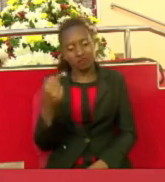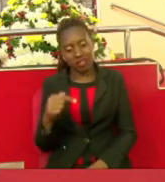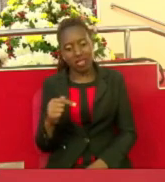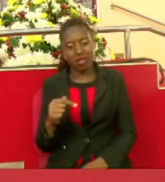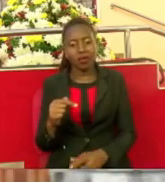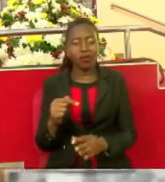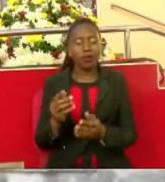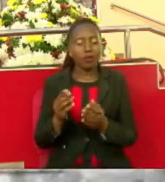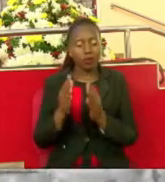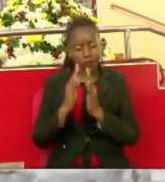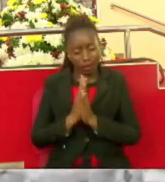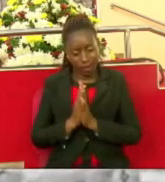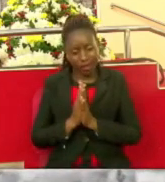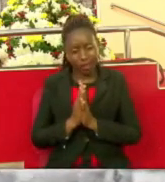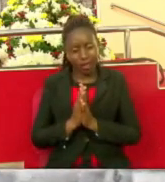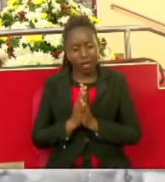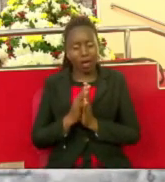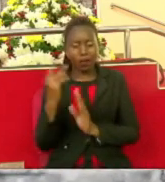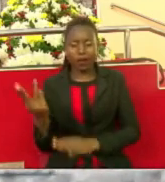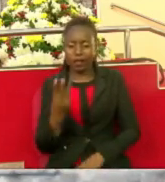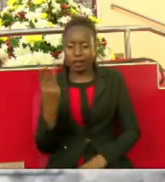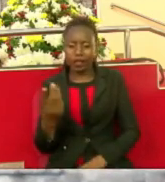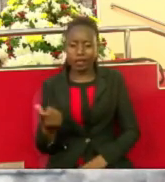Wednesday, he was there for the Bible study.